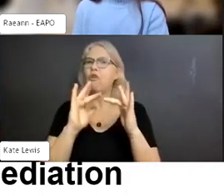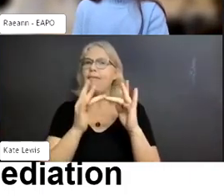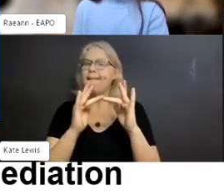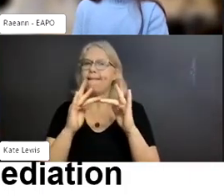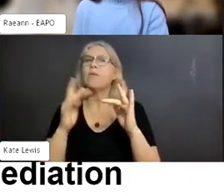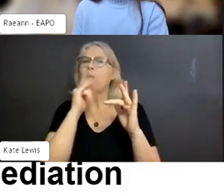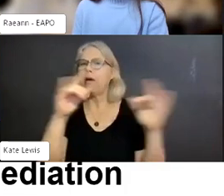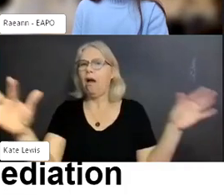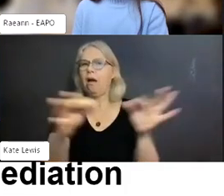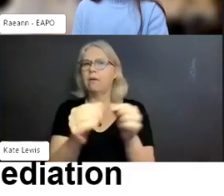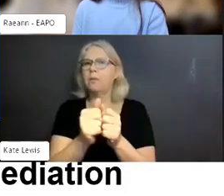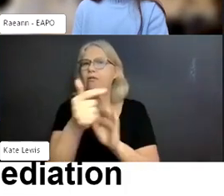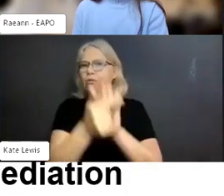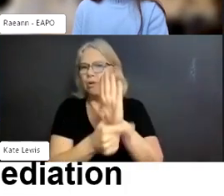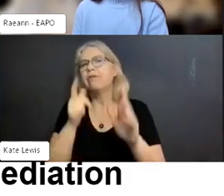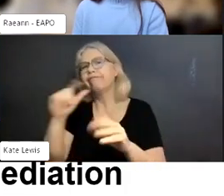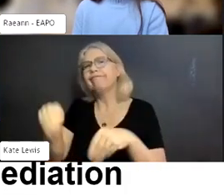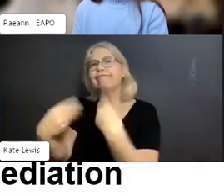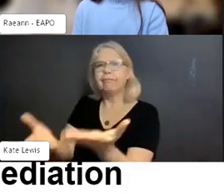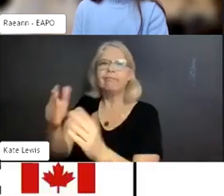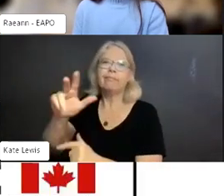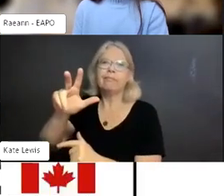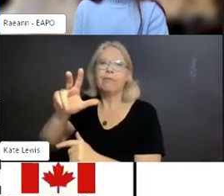up to a lawyer within the jurisdiction that you live.